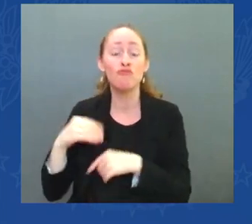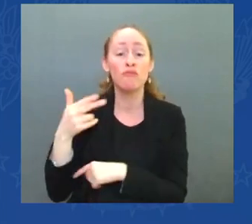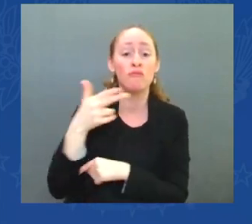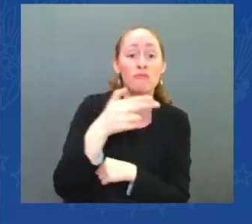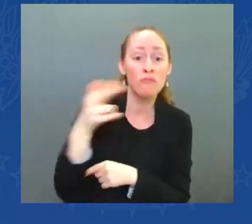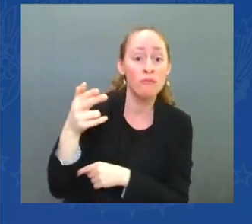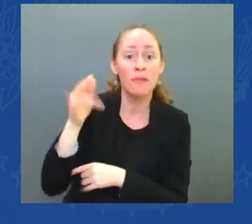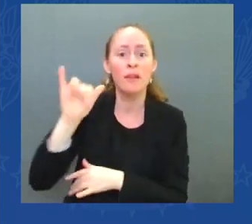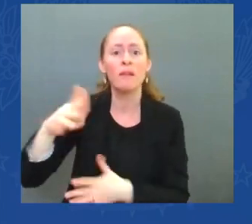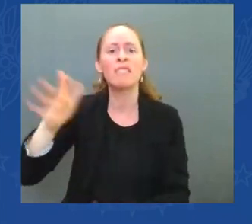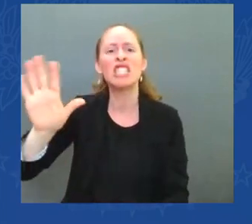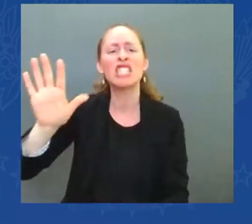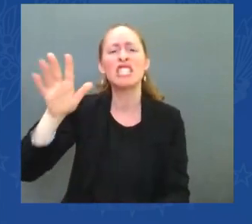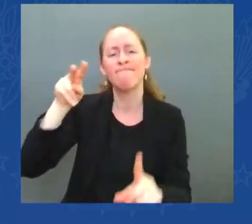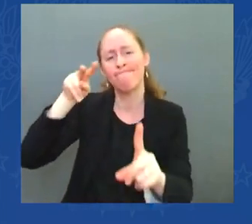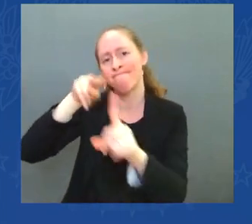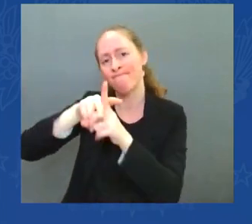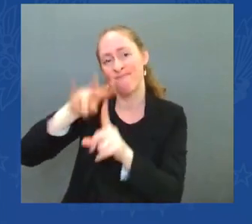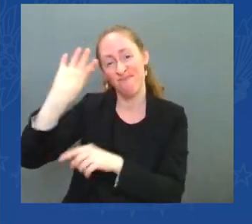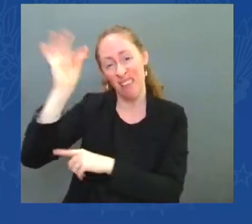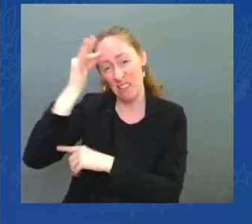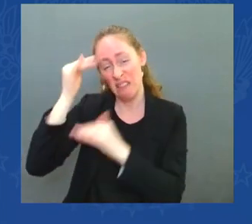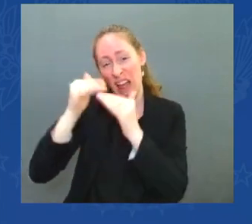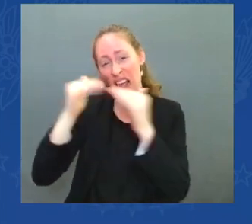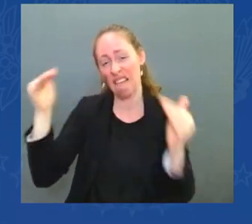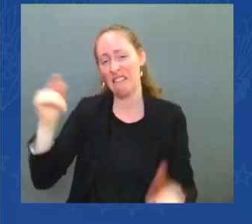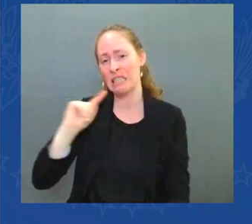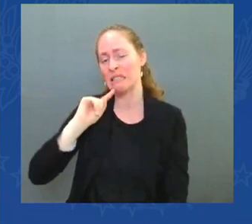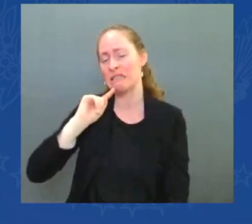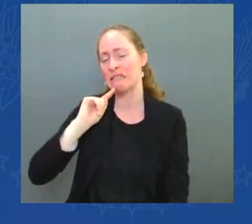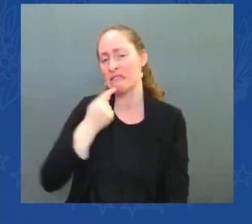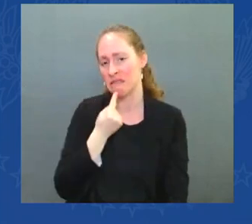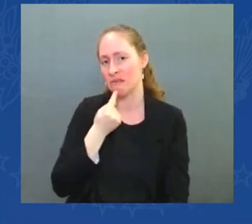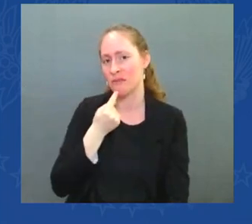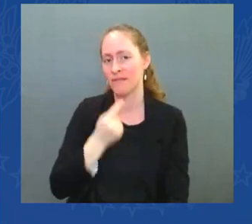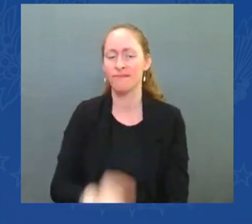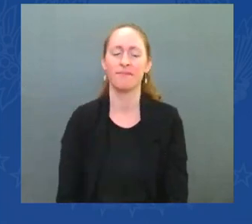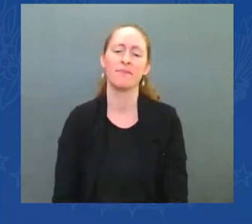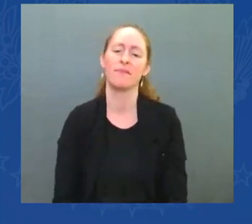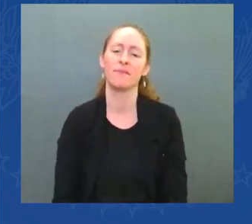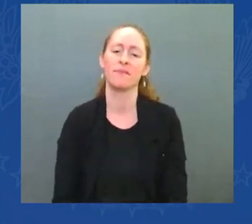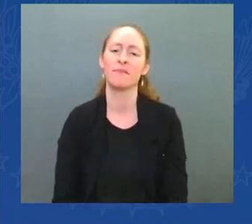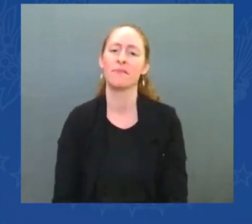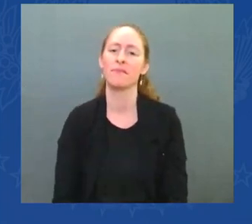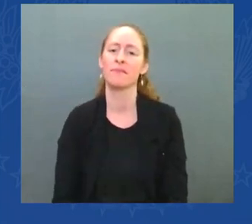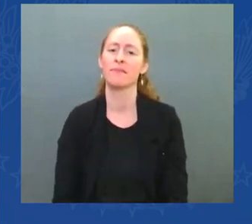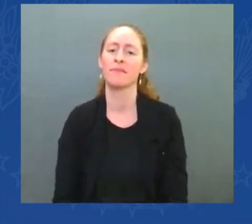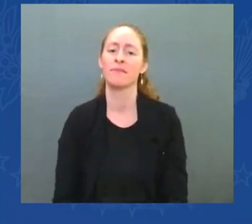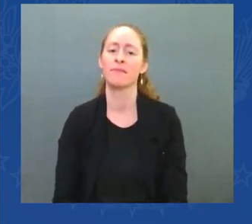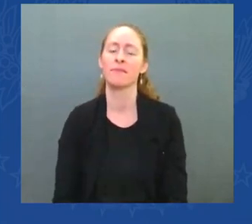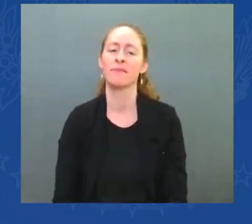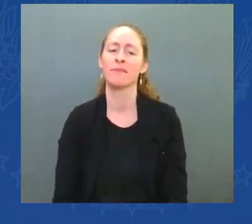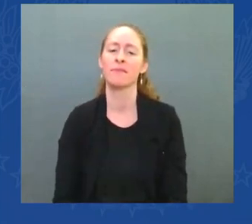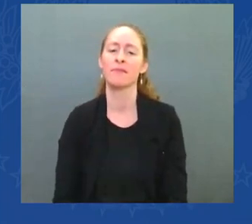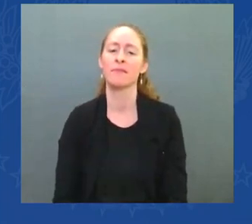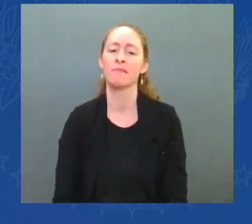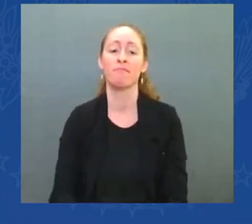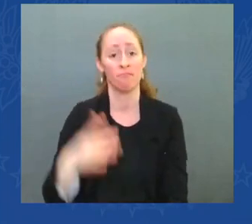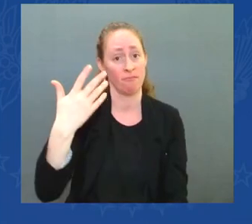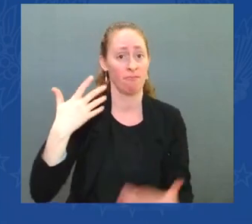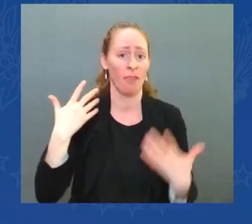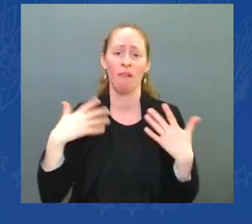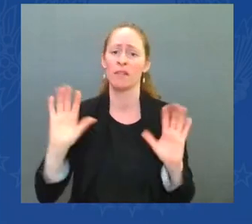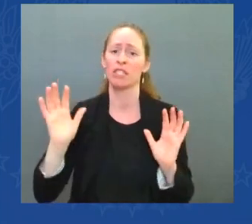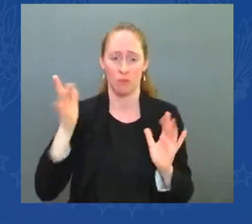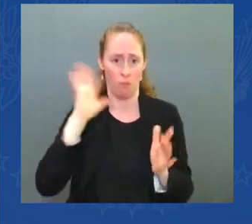This rule is an important step. It's going to make a difference, I promise you. And there are a lot of other things we know work to reduce gun